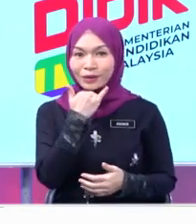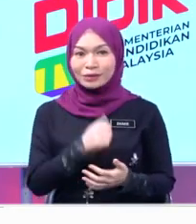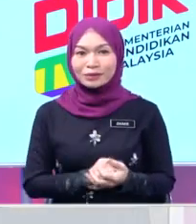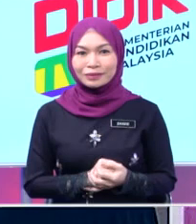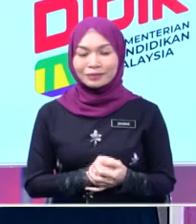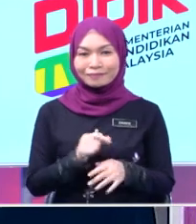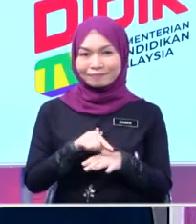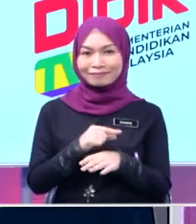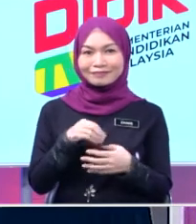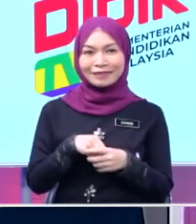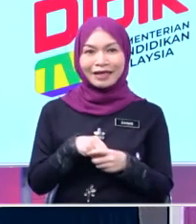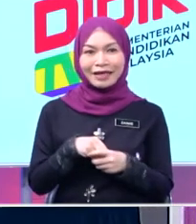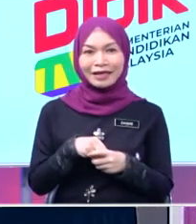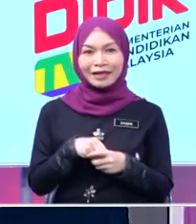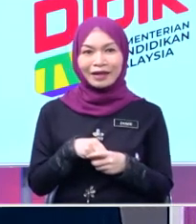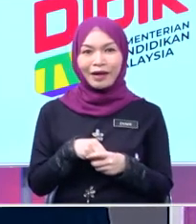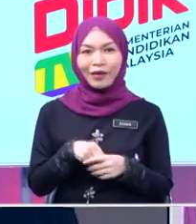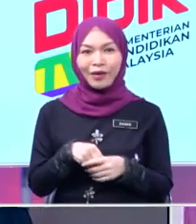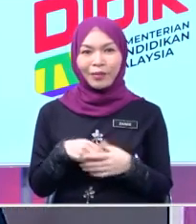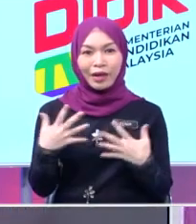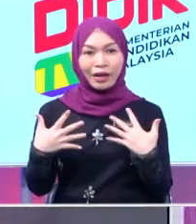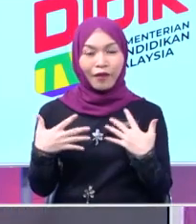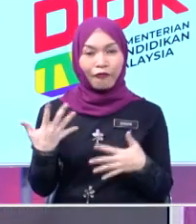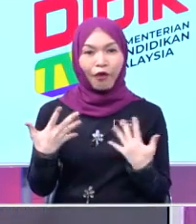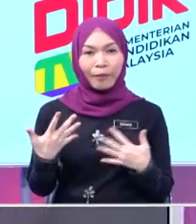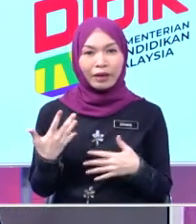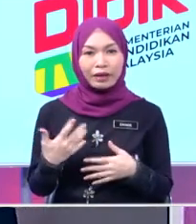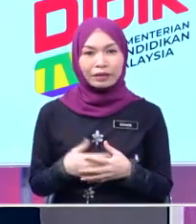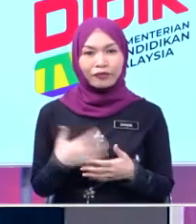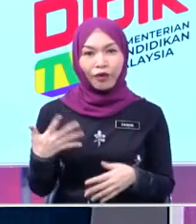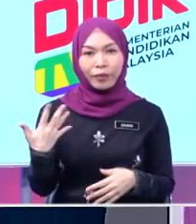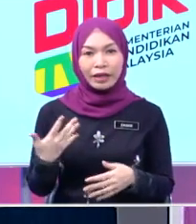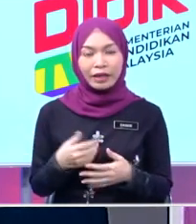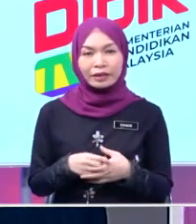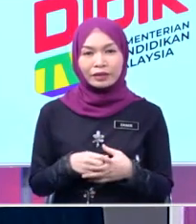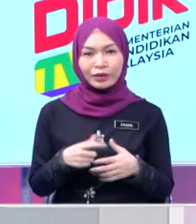informal language such as contractions, and they give you the example there.